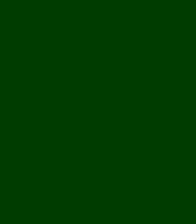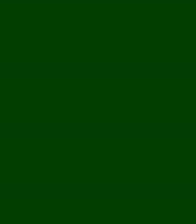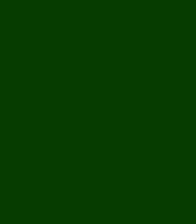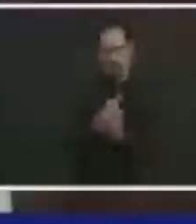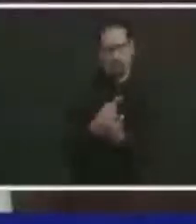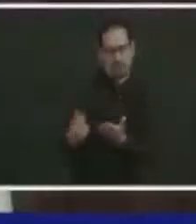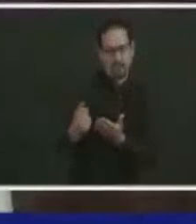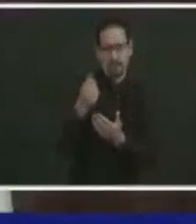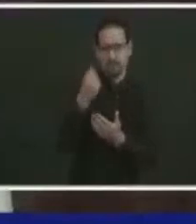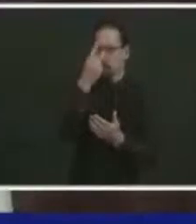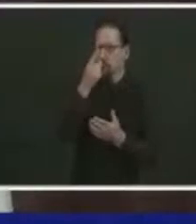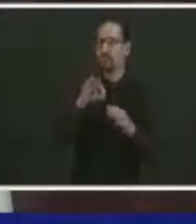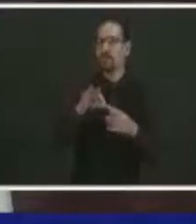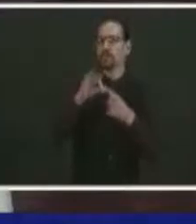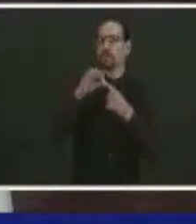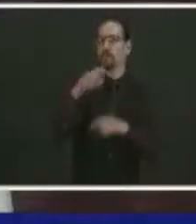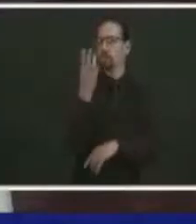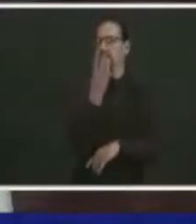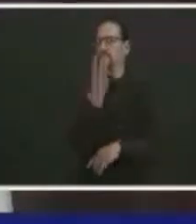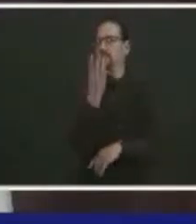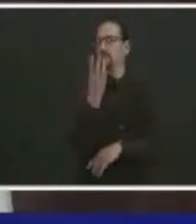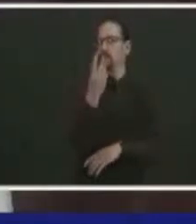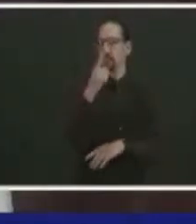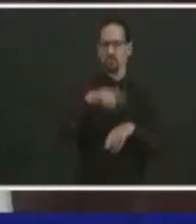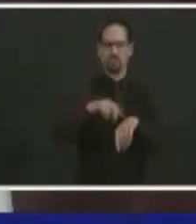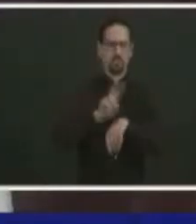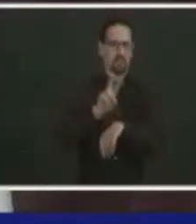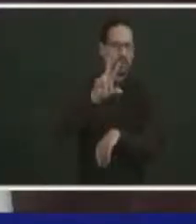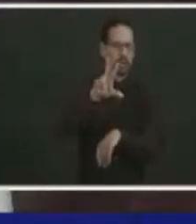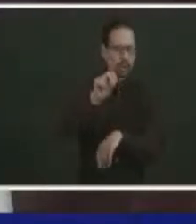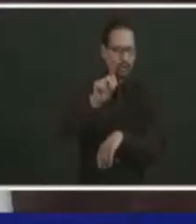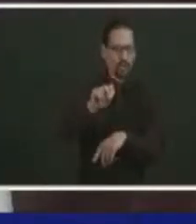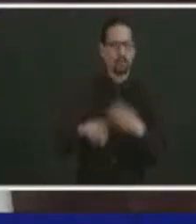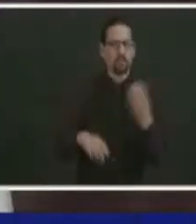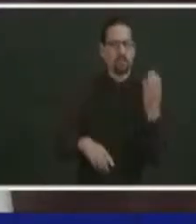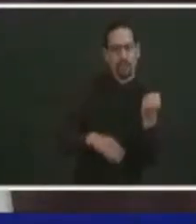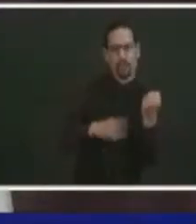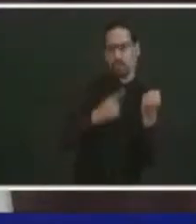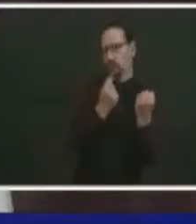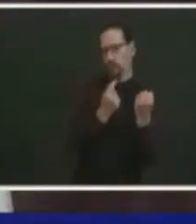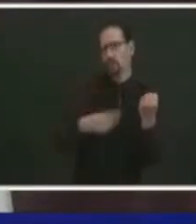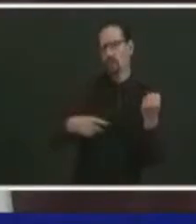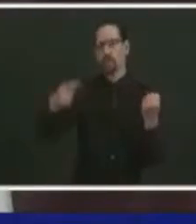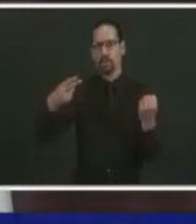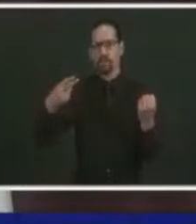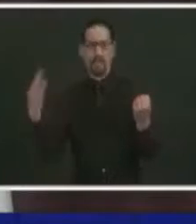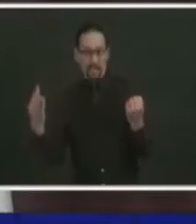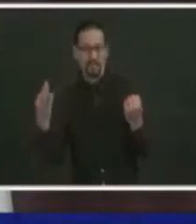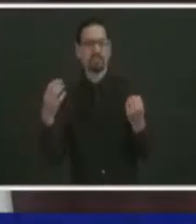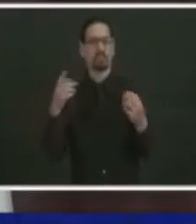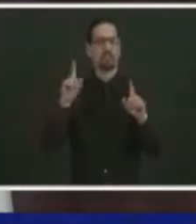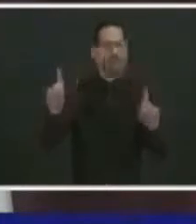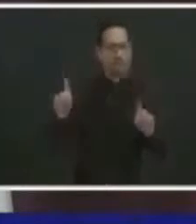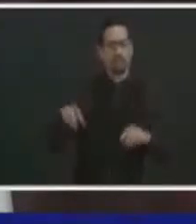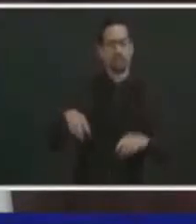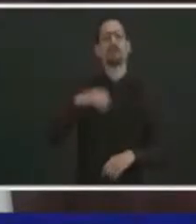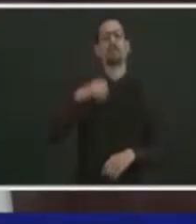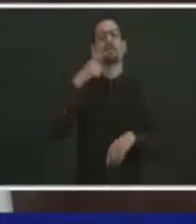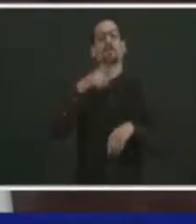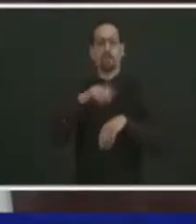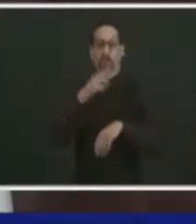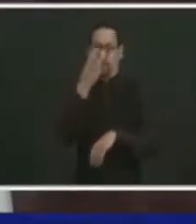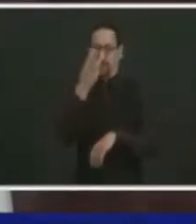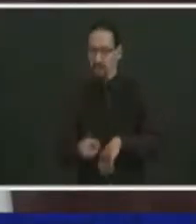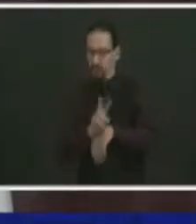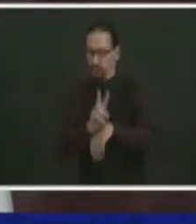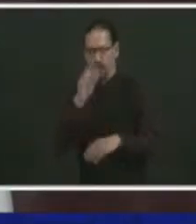with the exception of Wednesday. It will be at 2:30. I know many of you tune in every day, so I